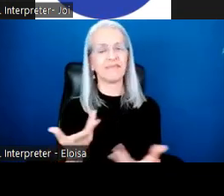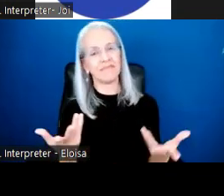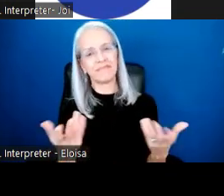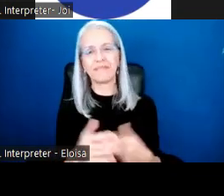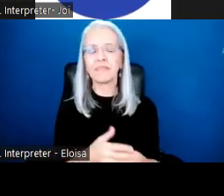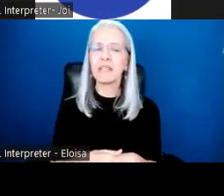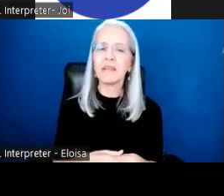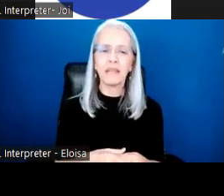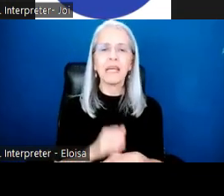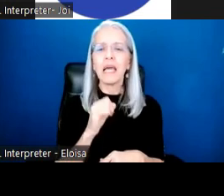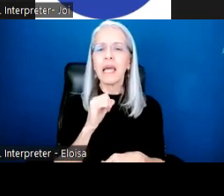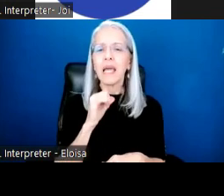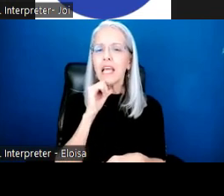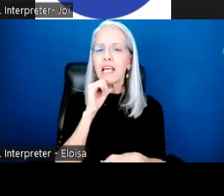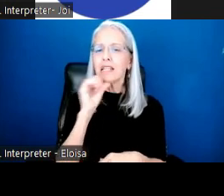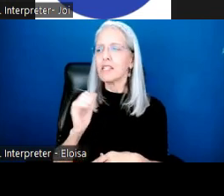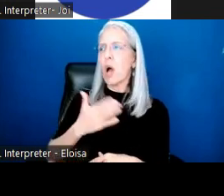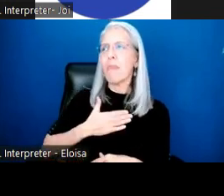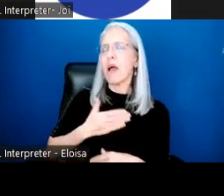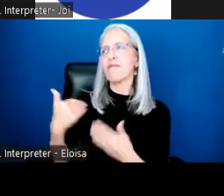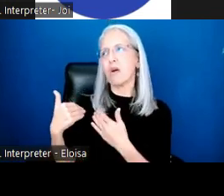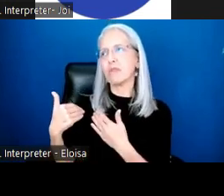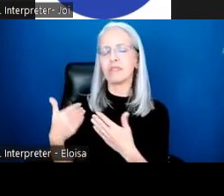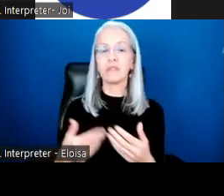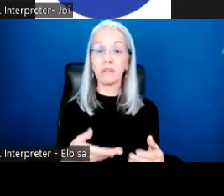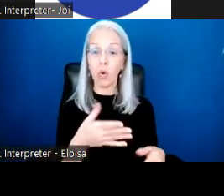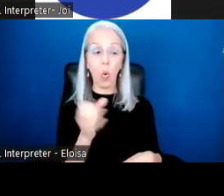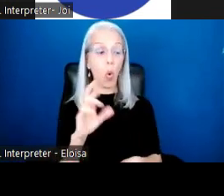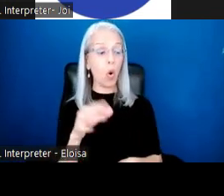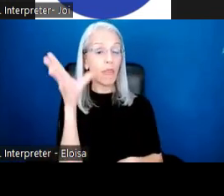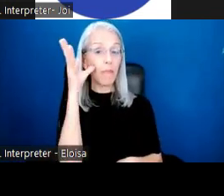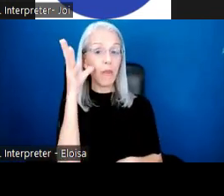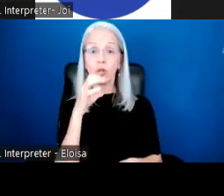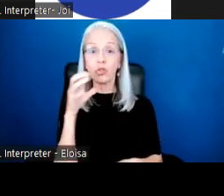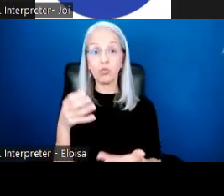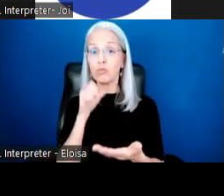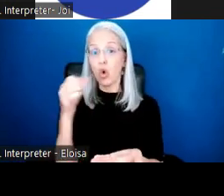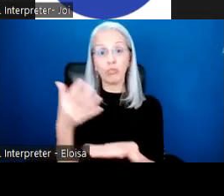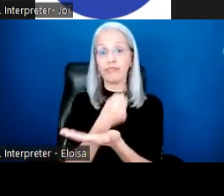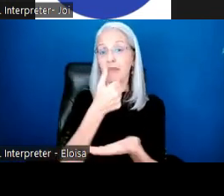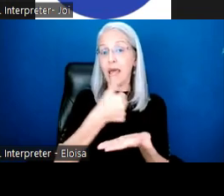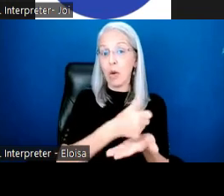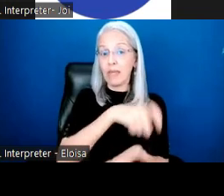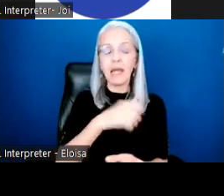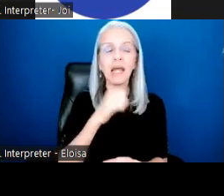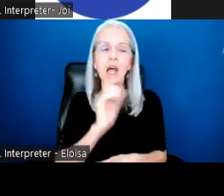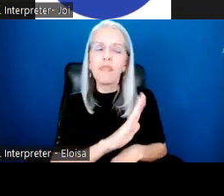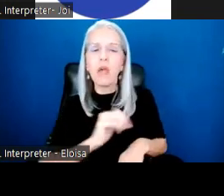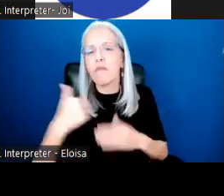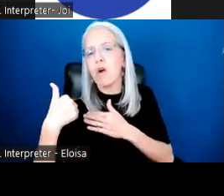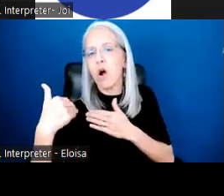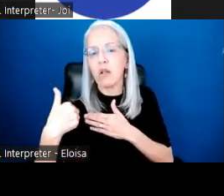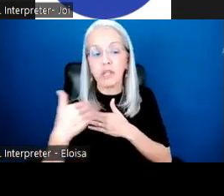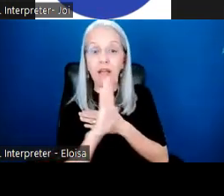This is not my fault. The parents who are not getting the support that they need, it's not their fault. Their child's bad